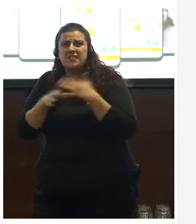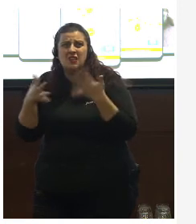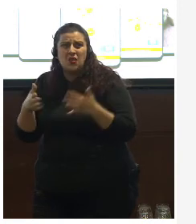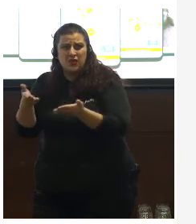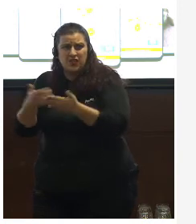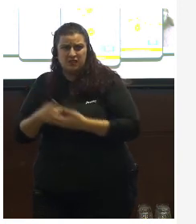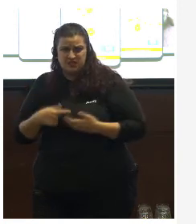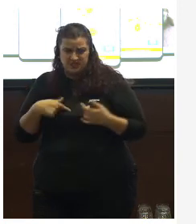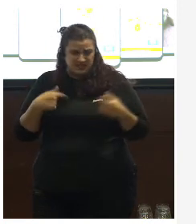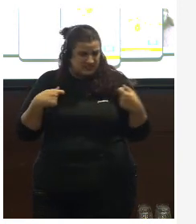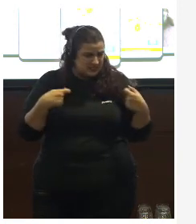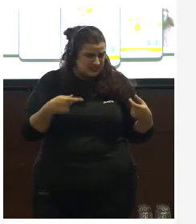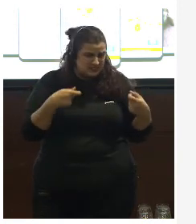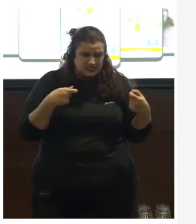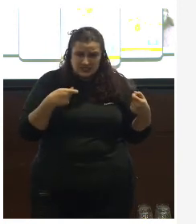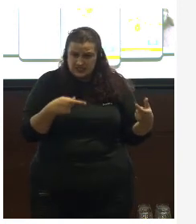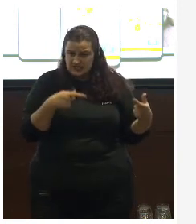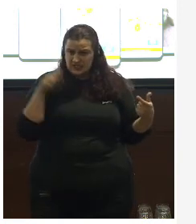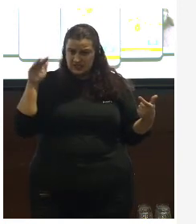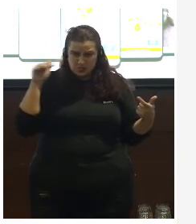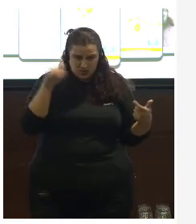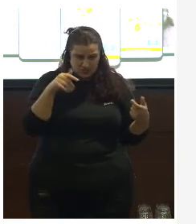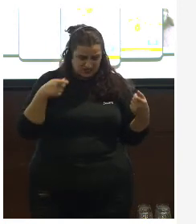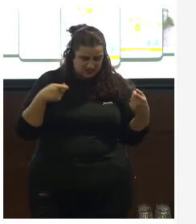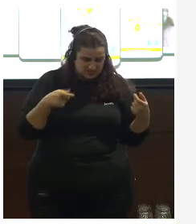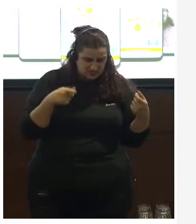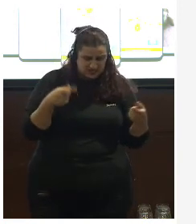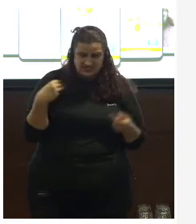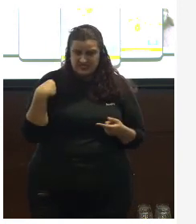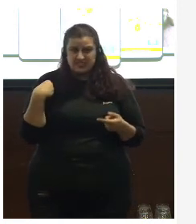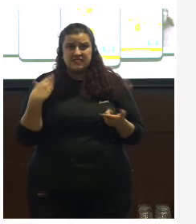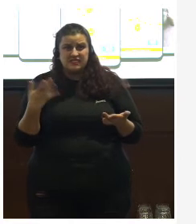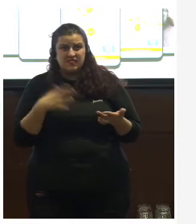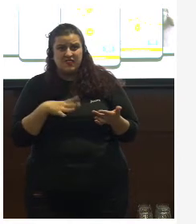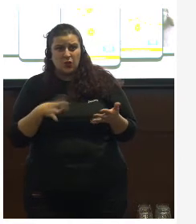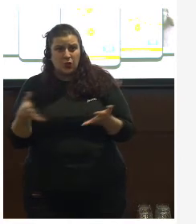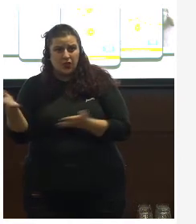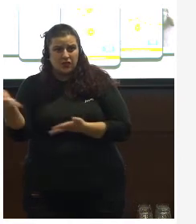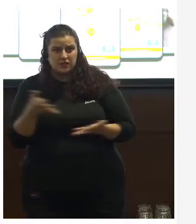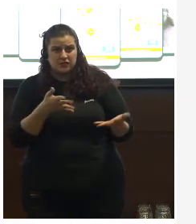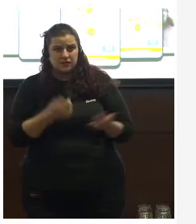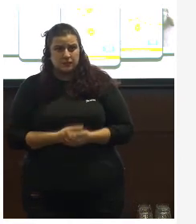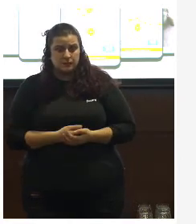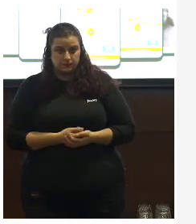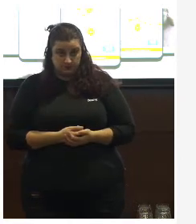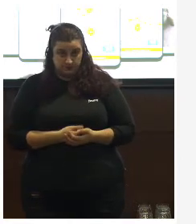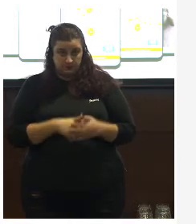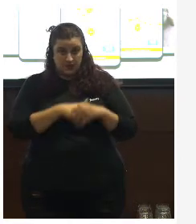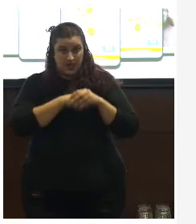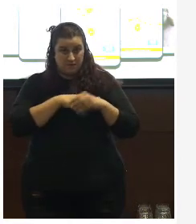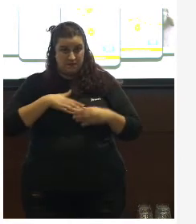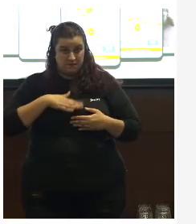Colosseum, they're not asking me about Acropolis. No, they're asking me, where can I go to the toilet? A friend of mine, she's Bulgarian, she